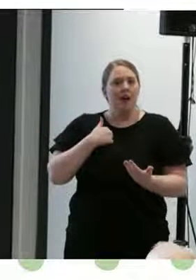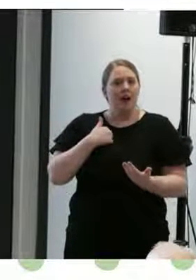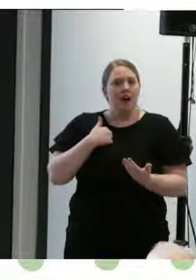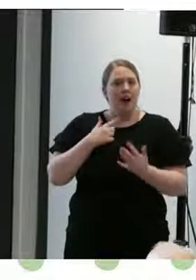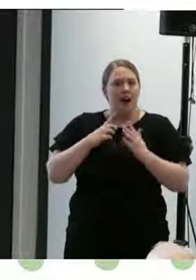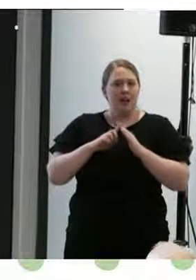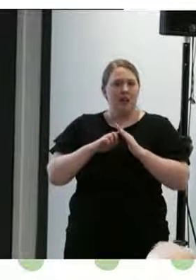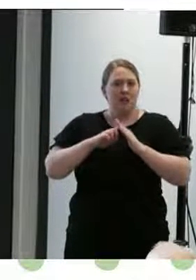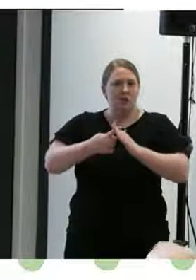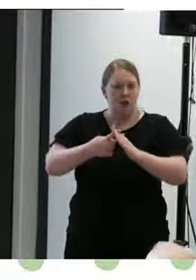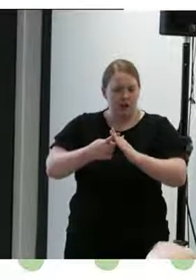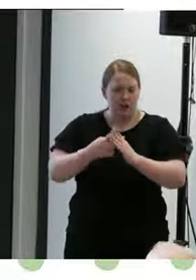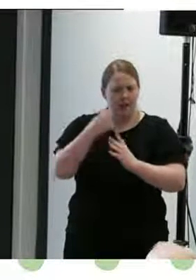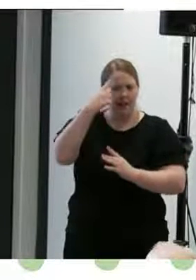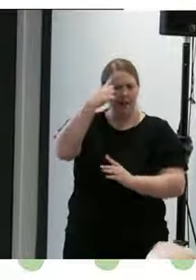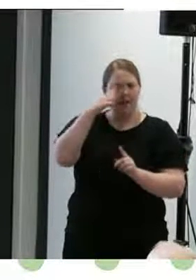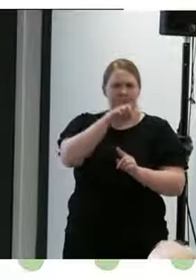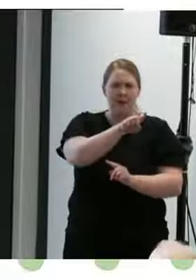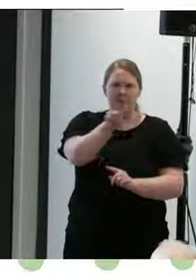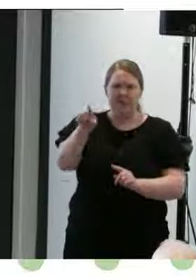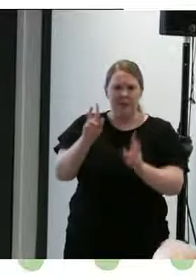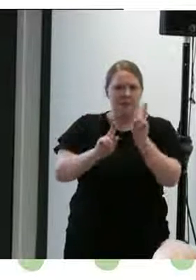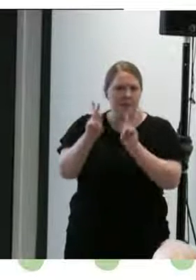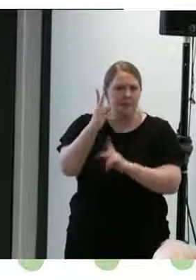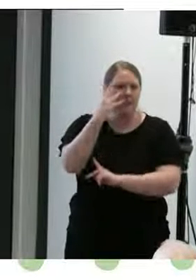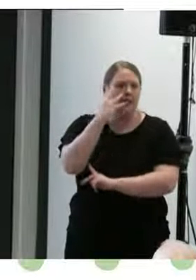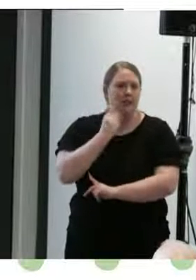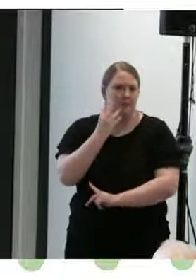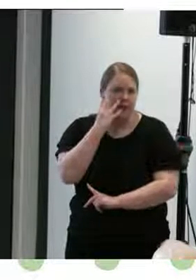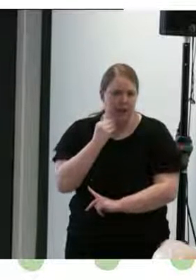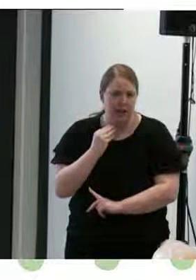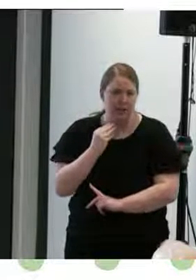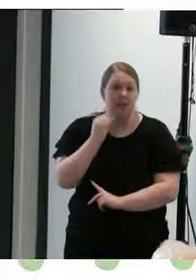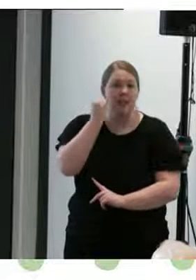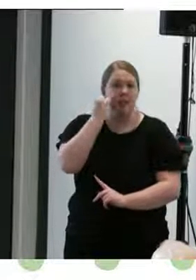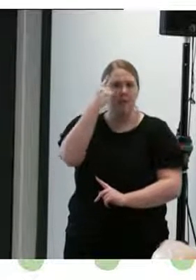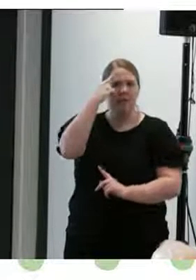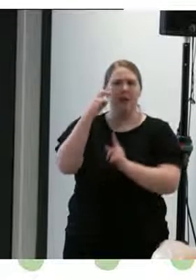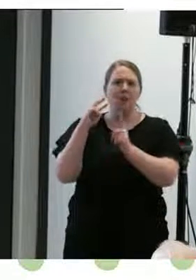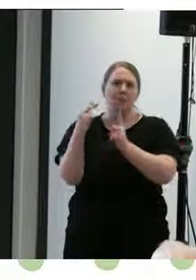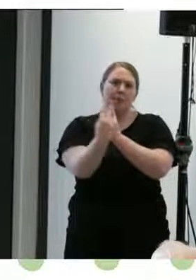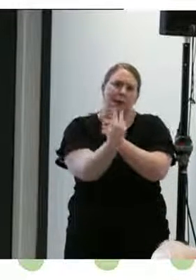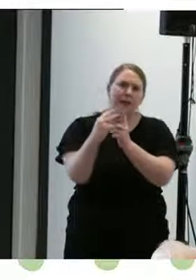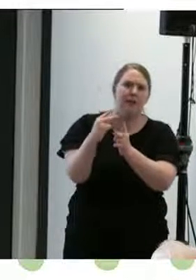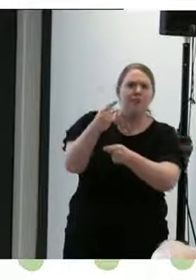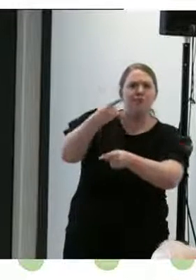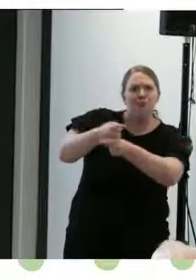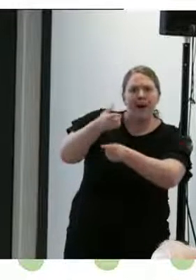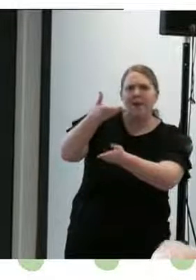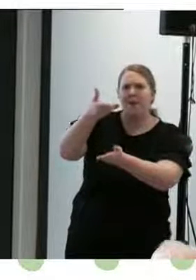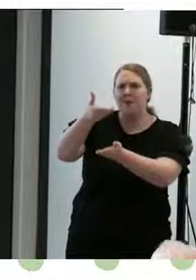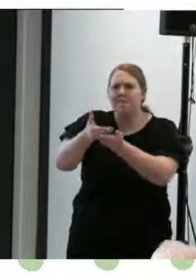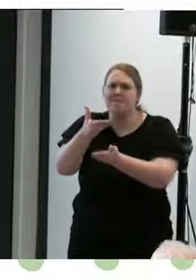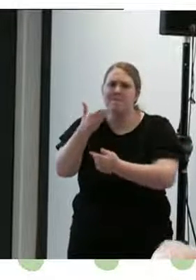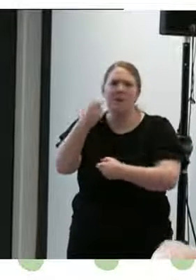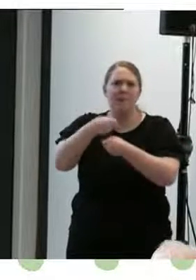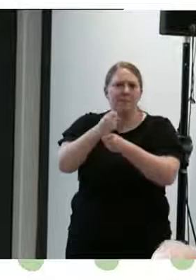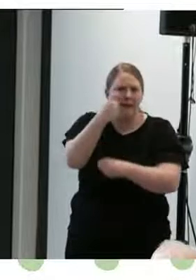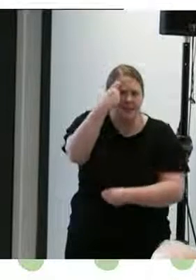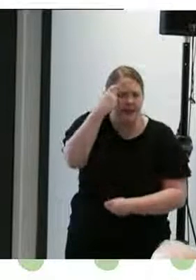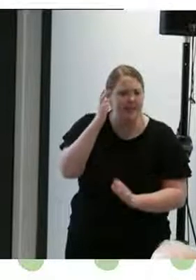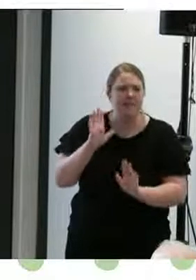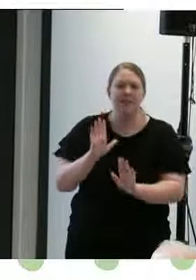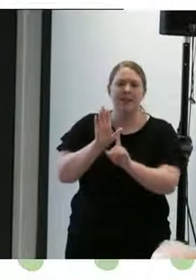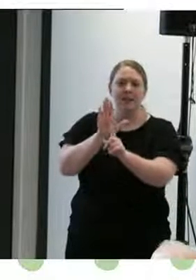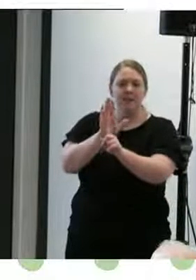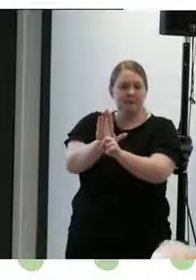people's experience of the world, whether or not we think their perception is valid or right or true or sensible, their experience